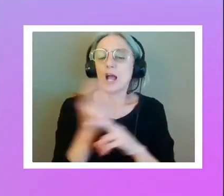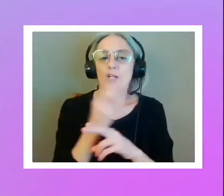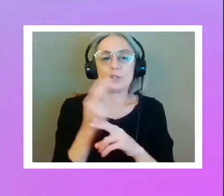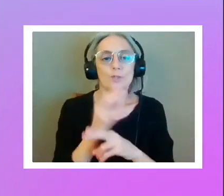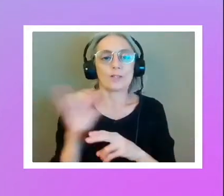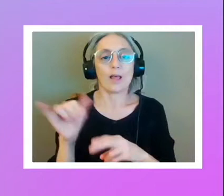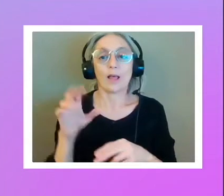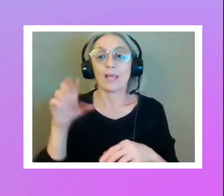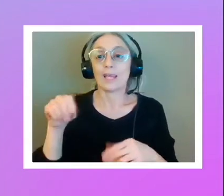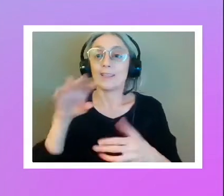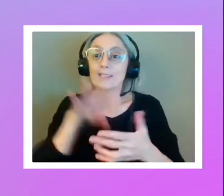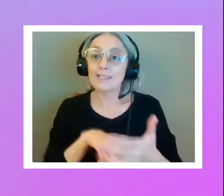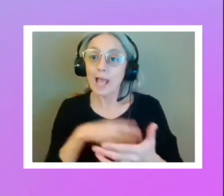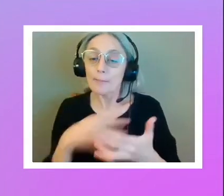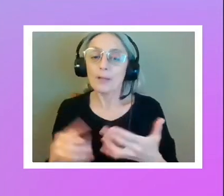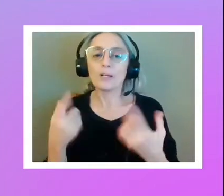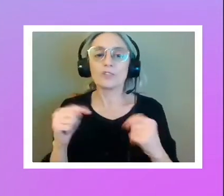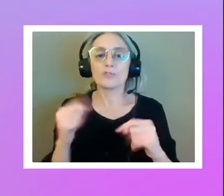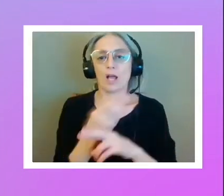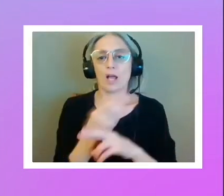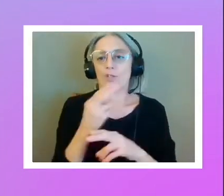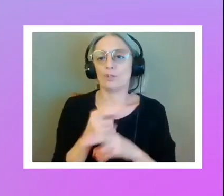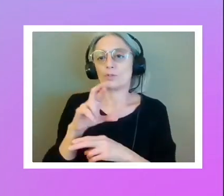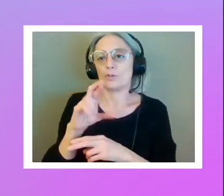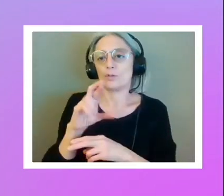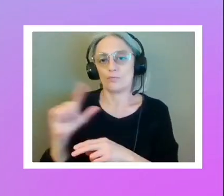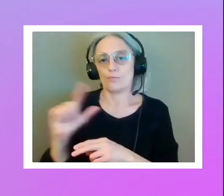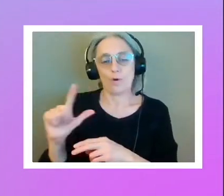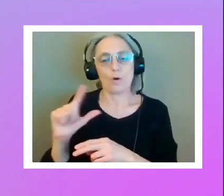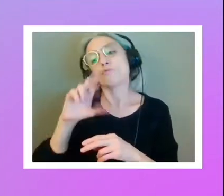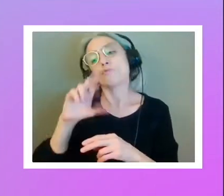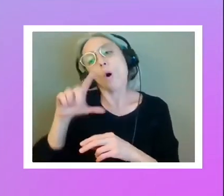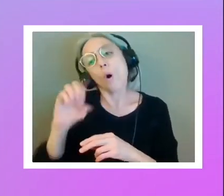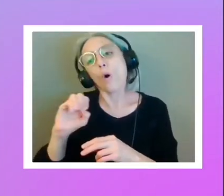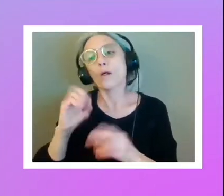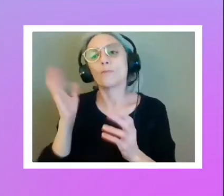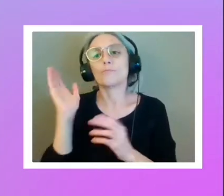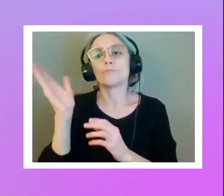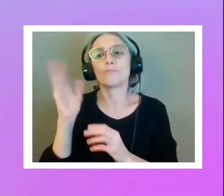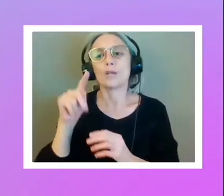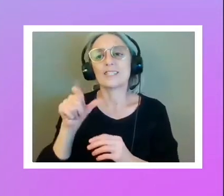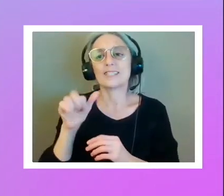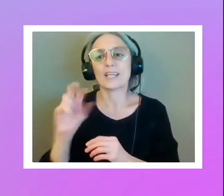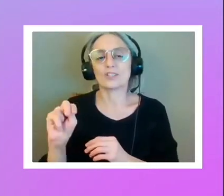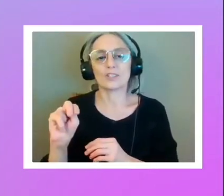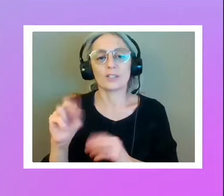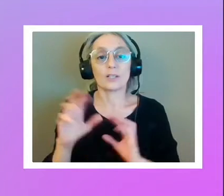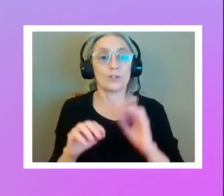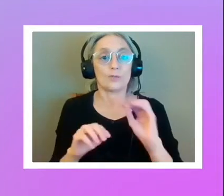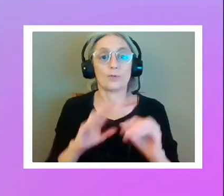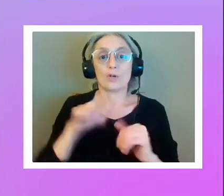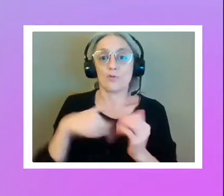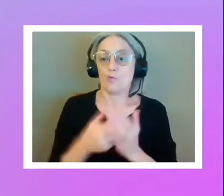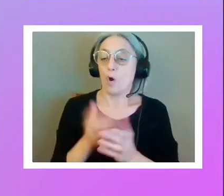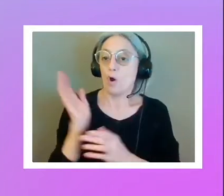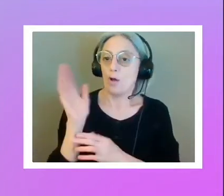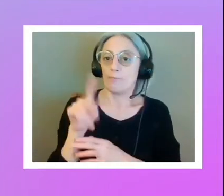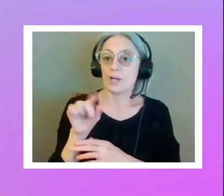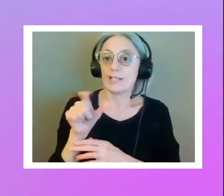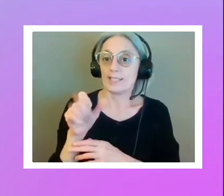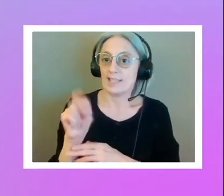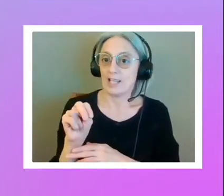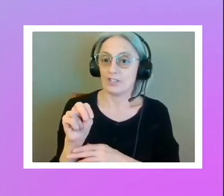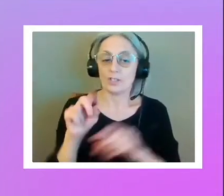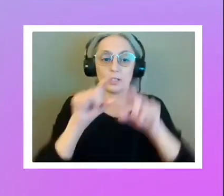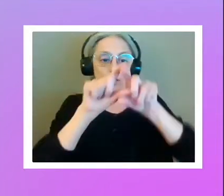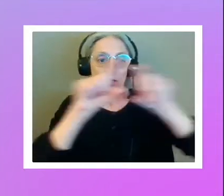try using role presentation, because when you put role presentation in, this is going to say, hey, don't read me. I